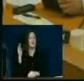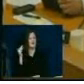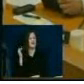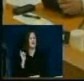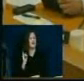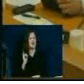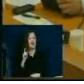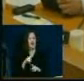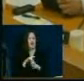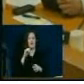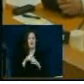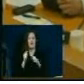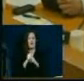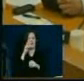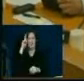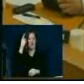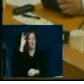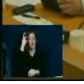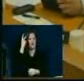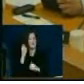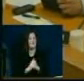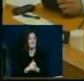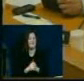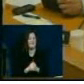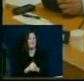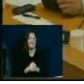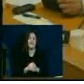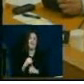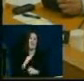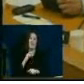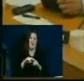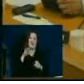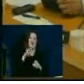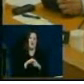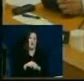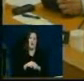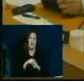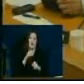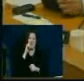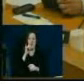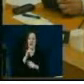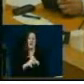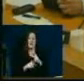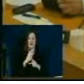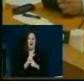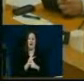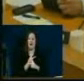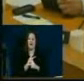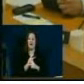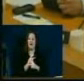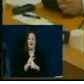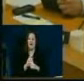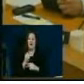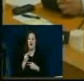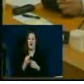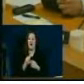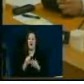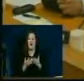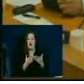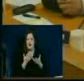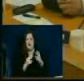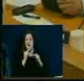like it has to do with politics. And I can't vote for that kind of wrangling around